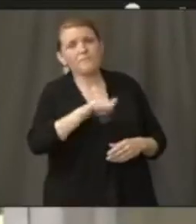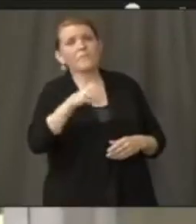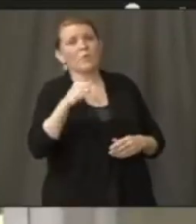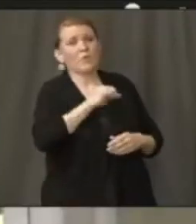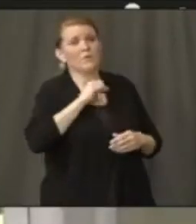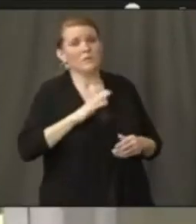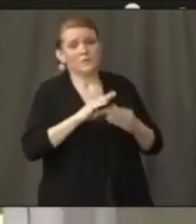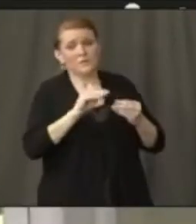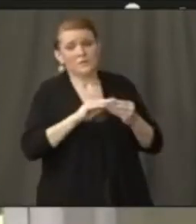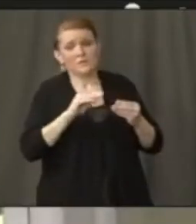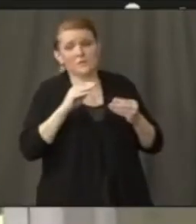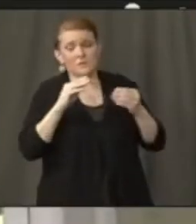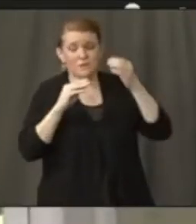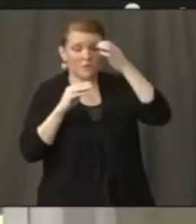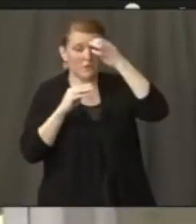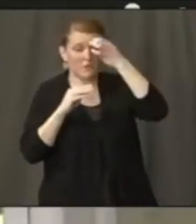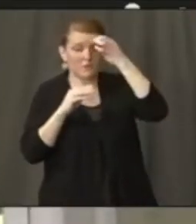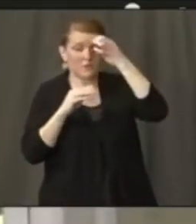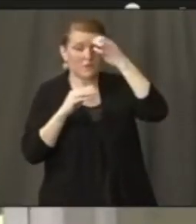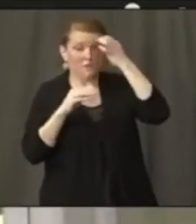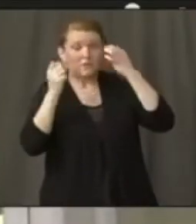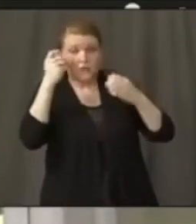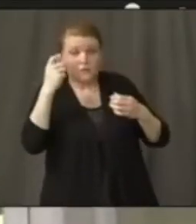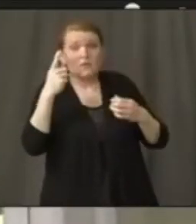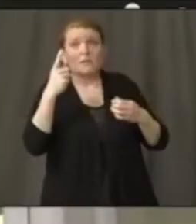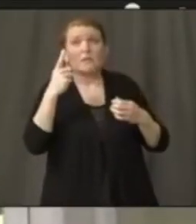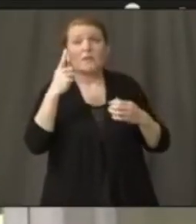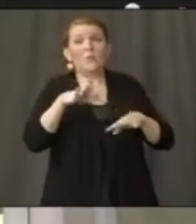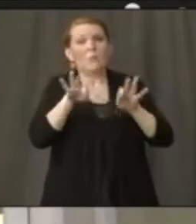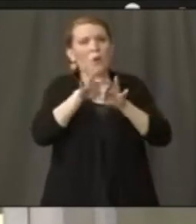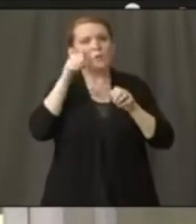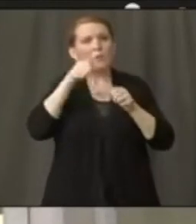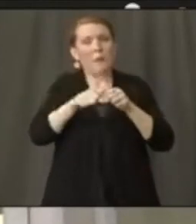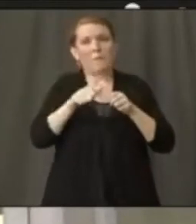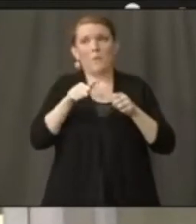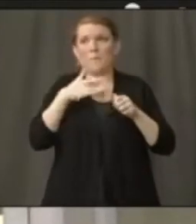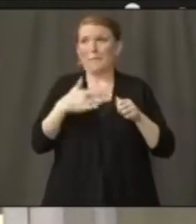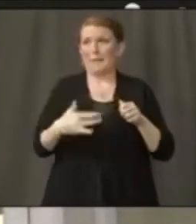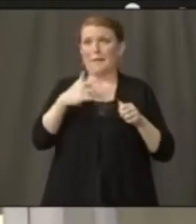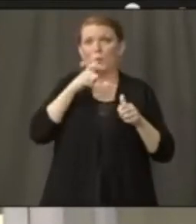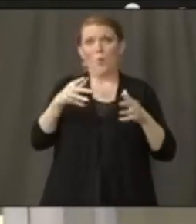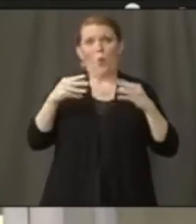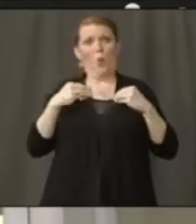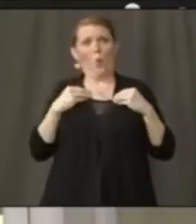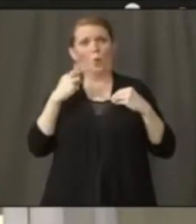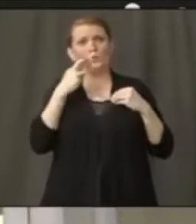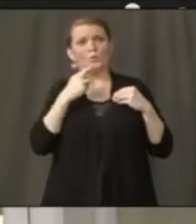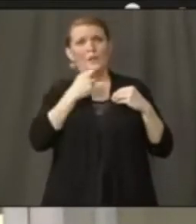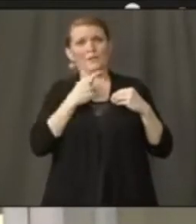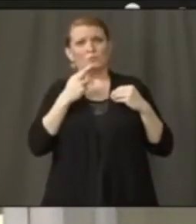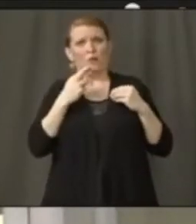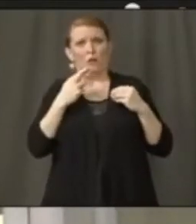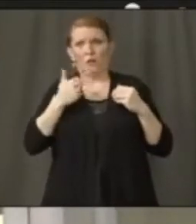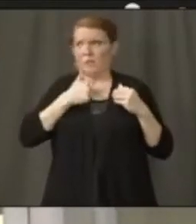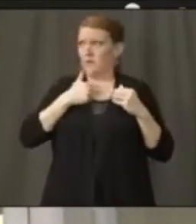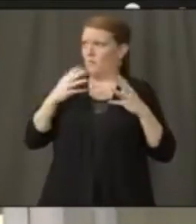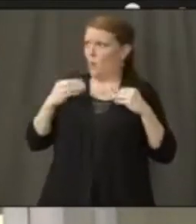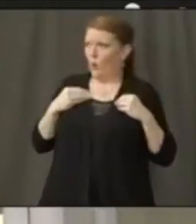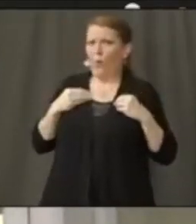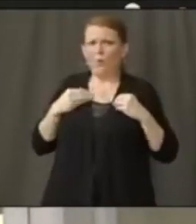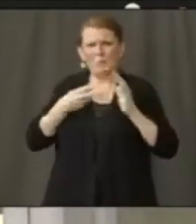that's not safe for them and their staff to move forward, and so I think it's incumbent upon